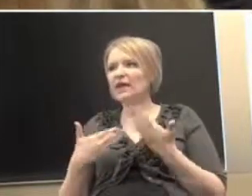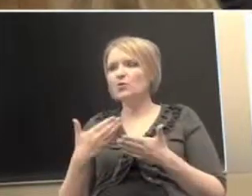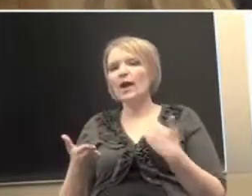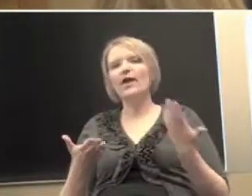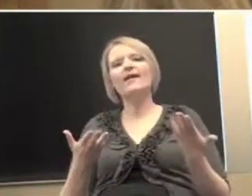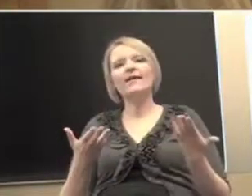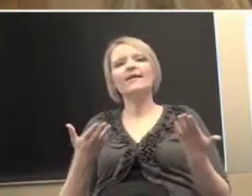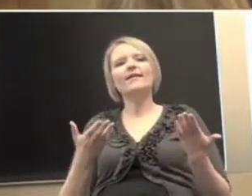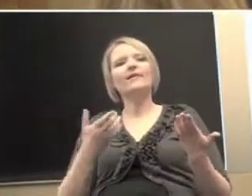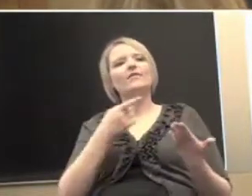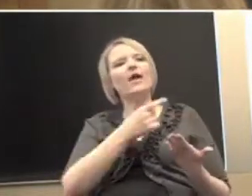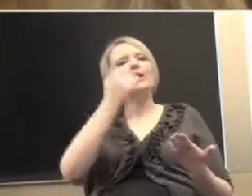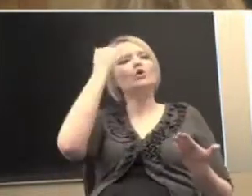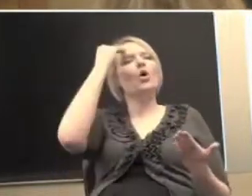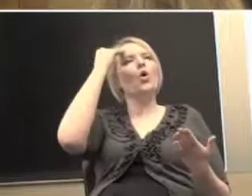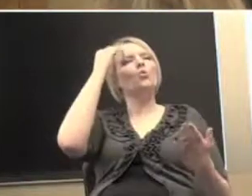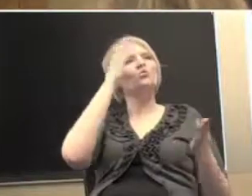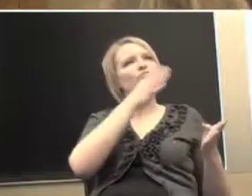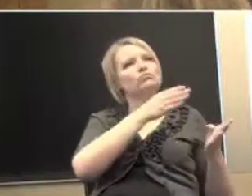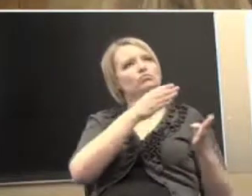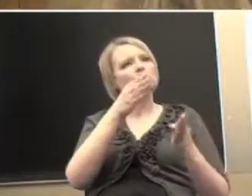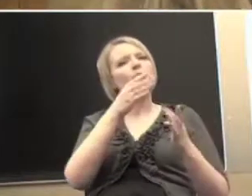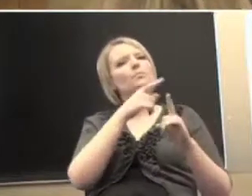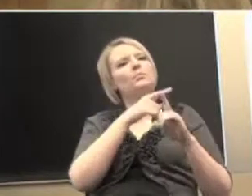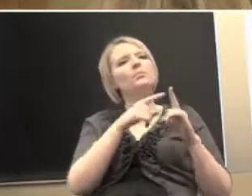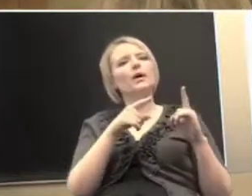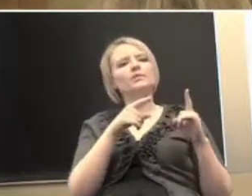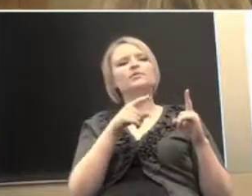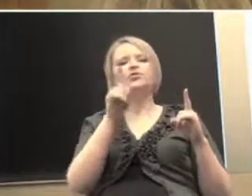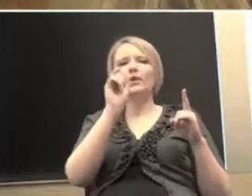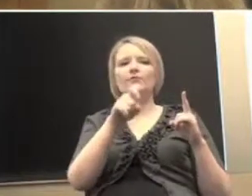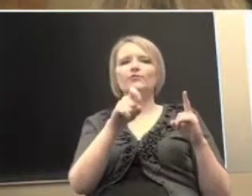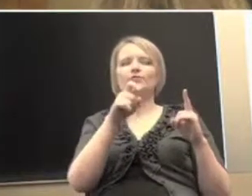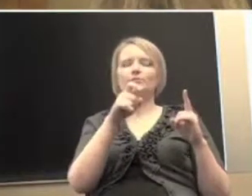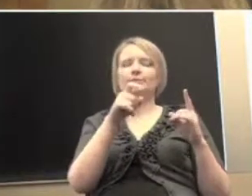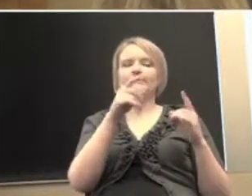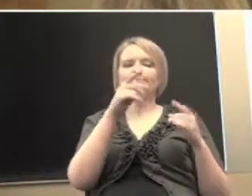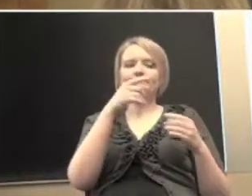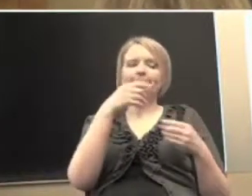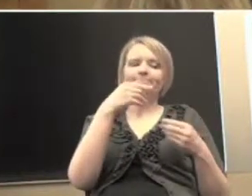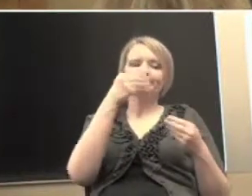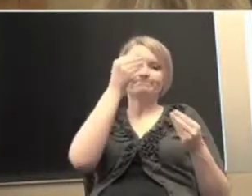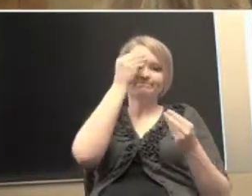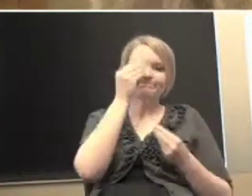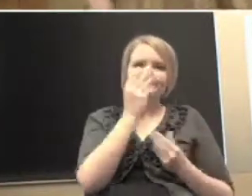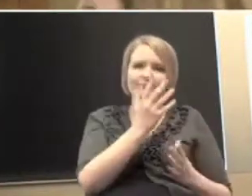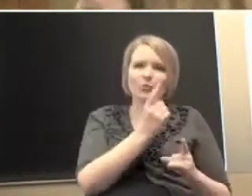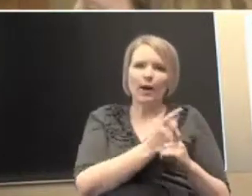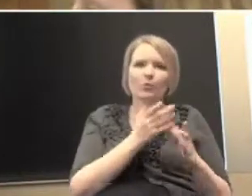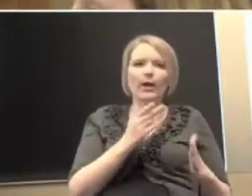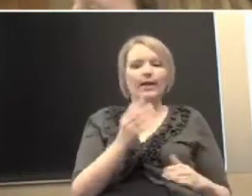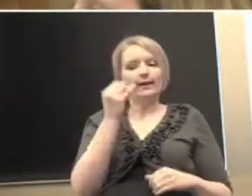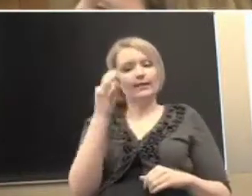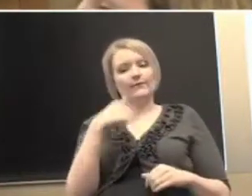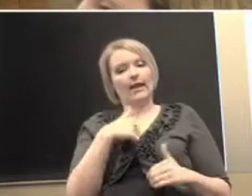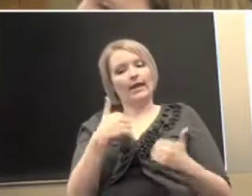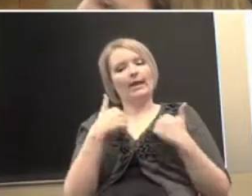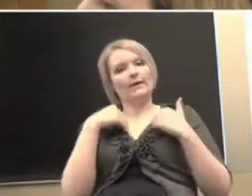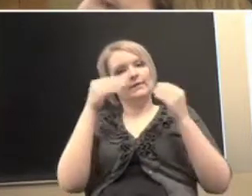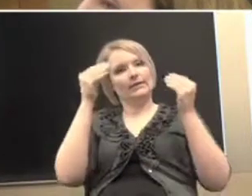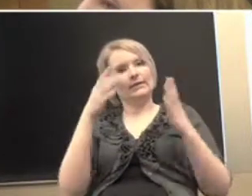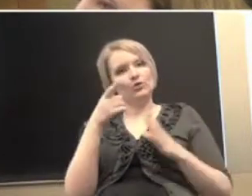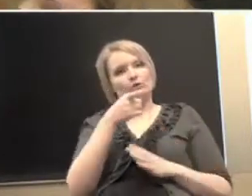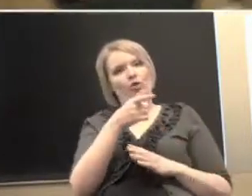the word pre-correct, but Right. it's a way it has to be shared. Yeah. And if I've got teachers really ready